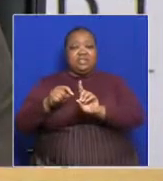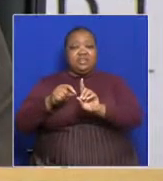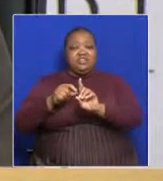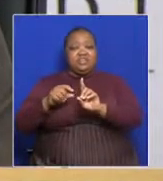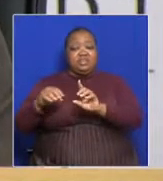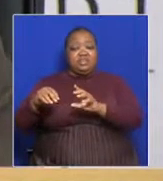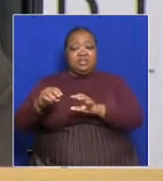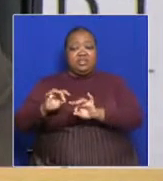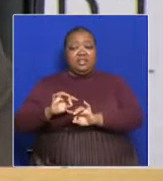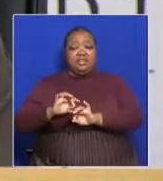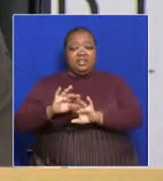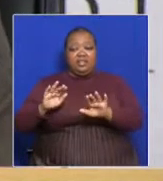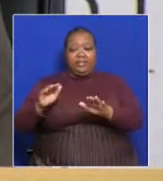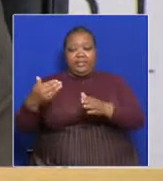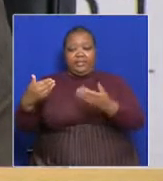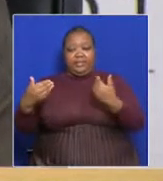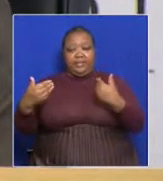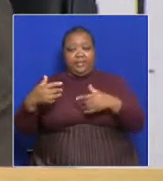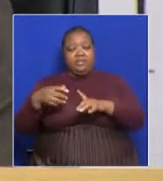Yet,